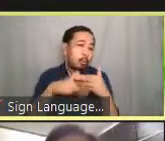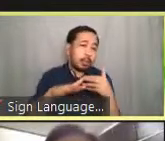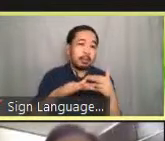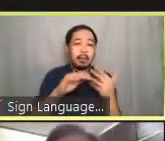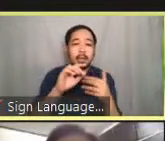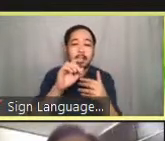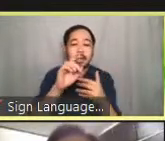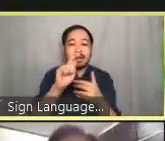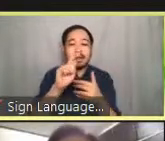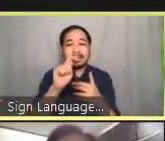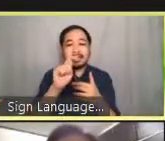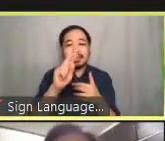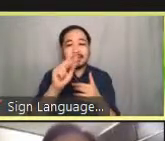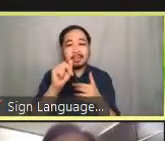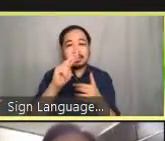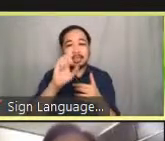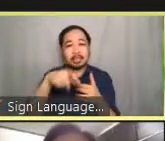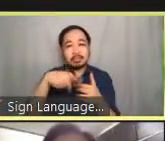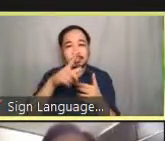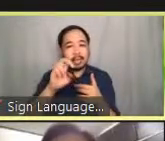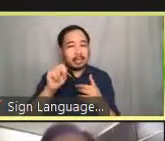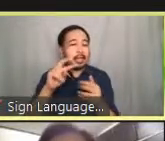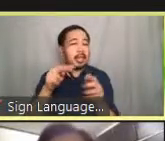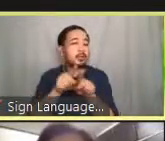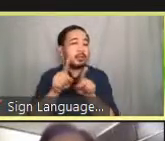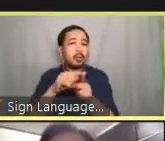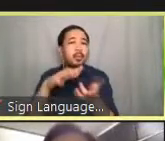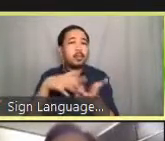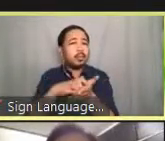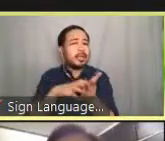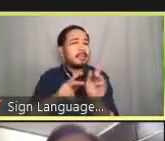mga vulnerable age groups natin,